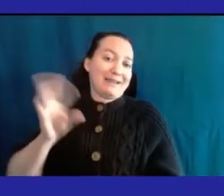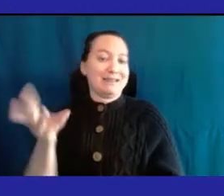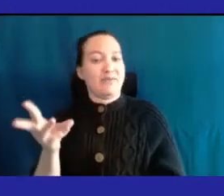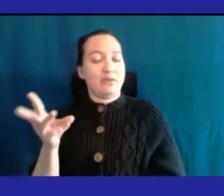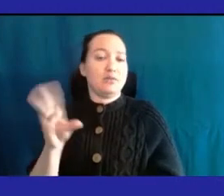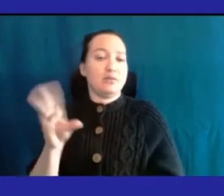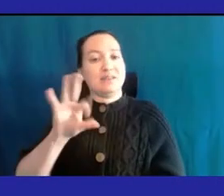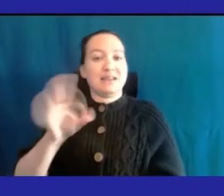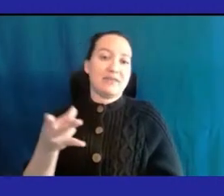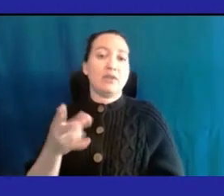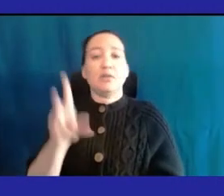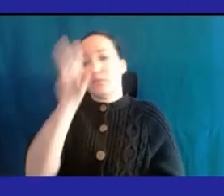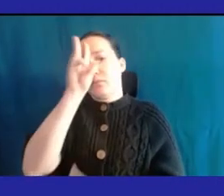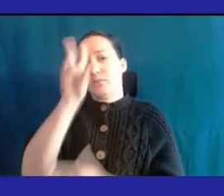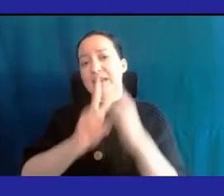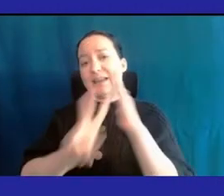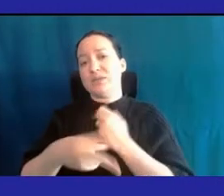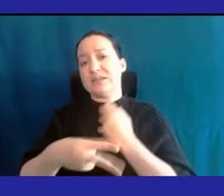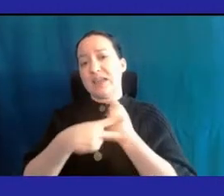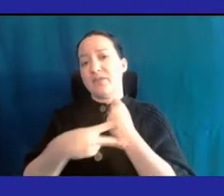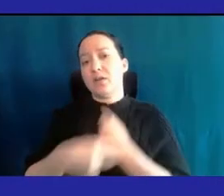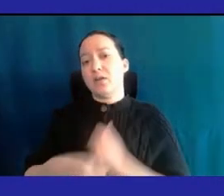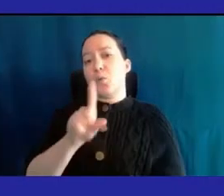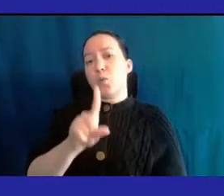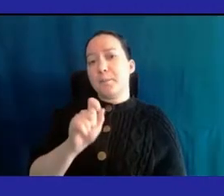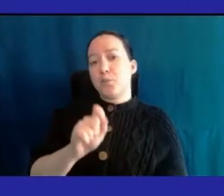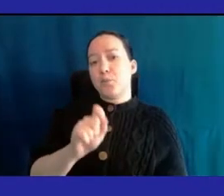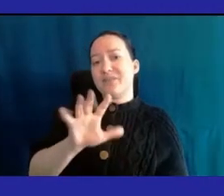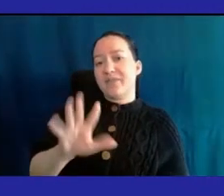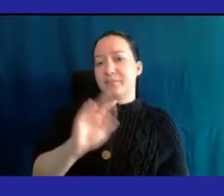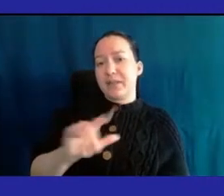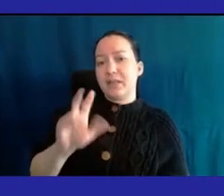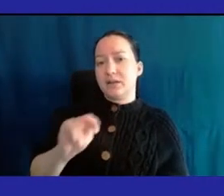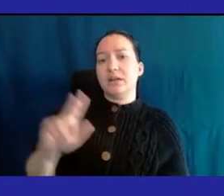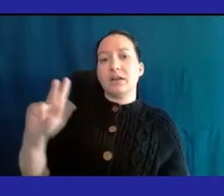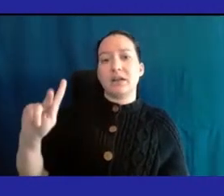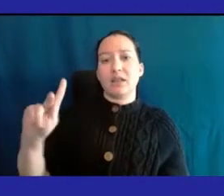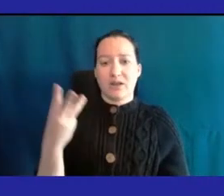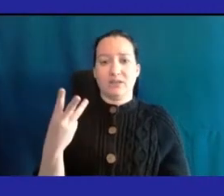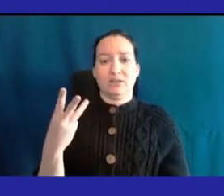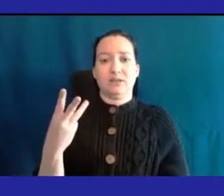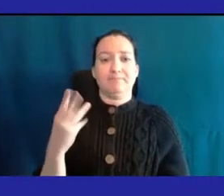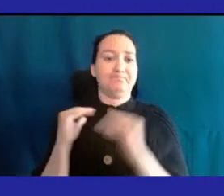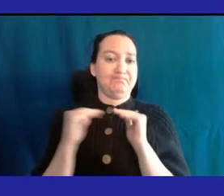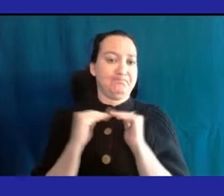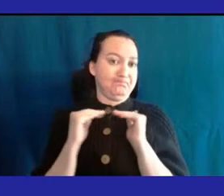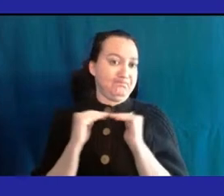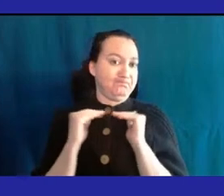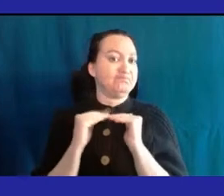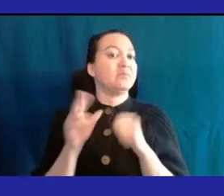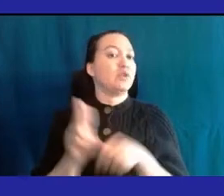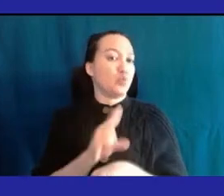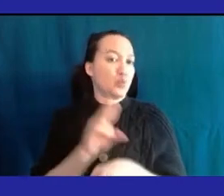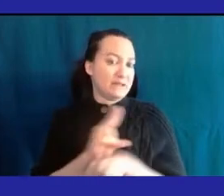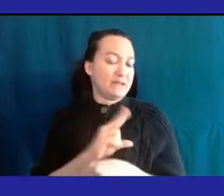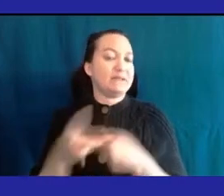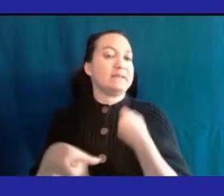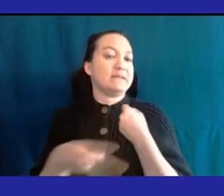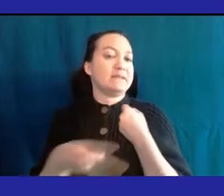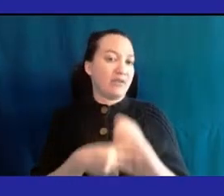of nearly 1.5 million kilowatts, equating to the utility cost of savings of